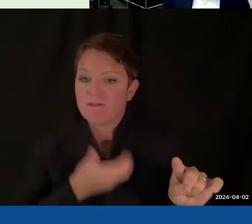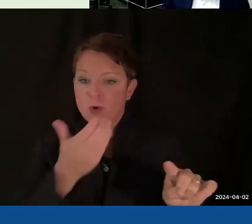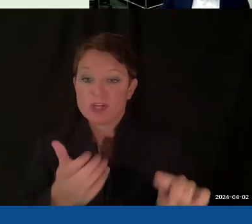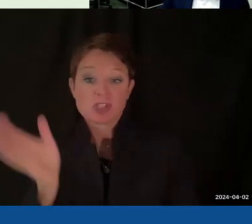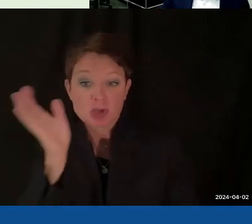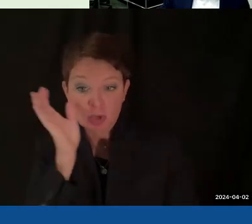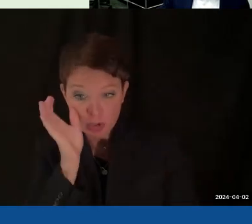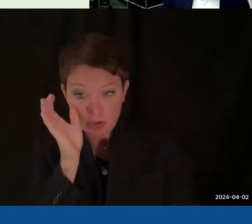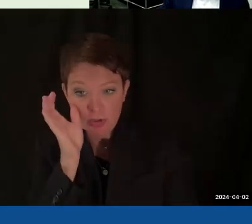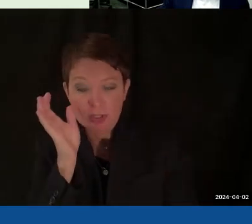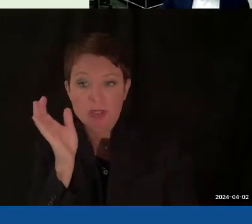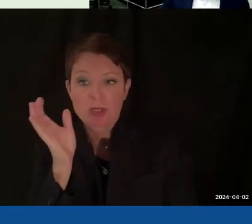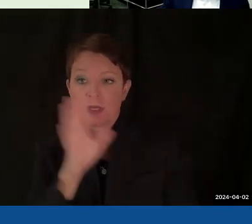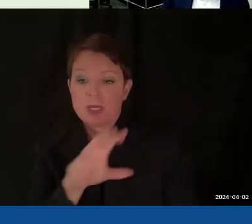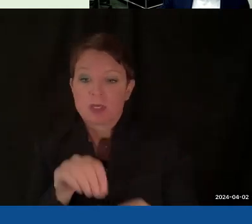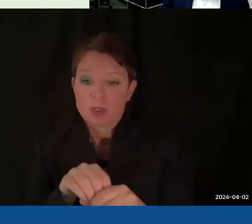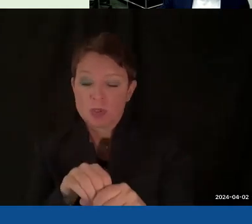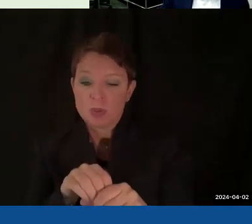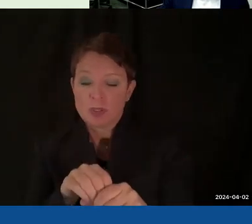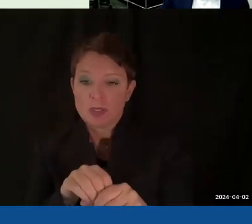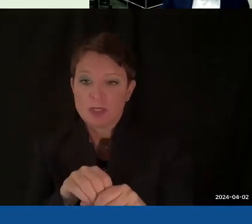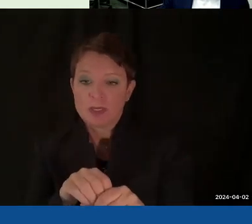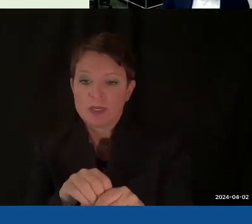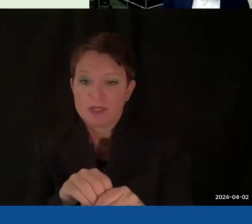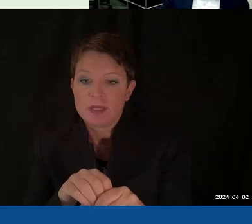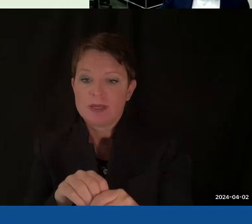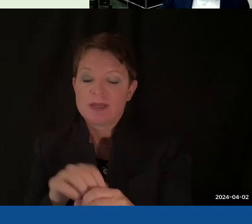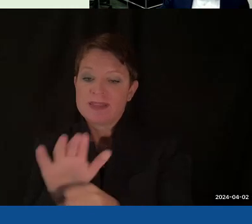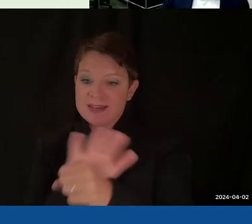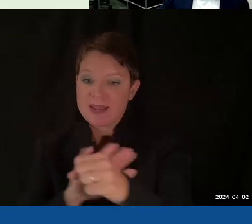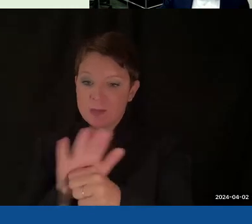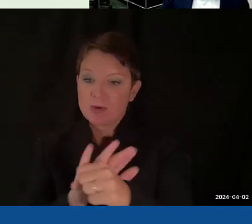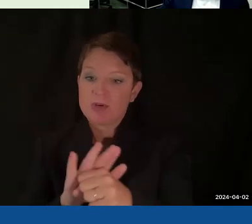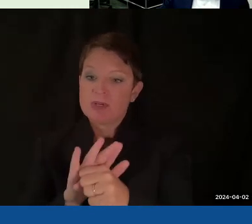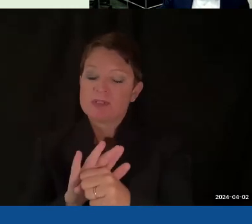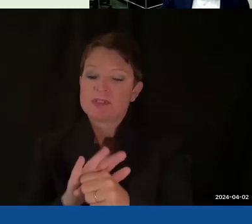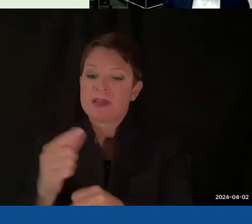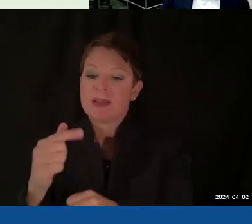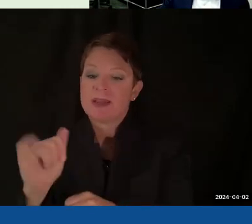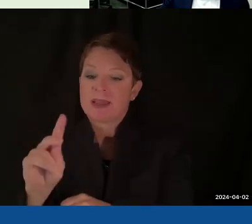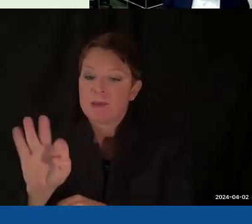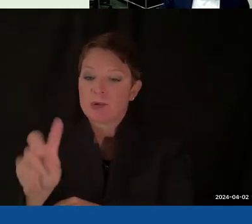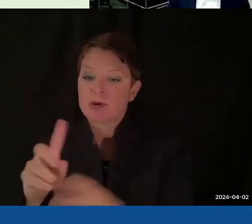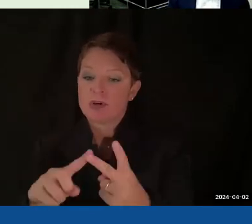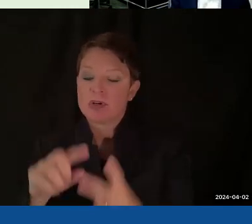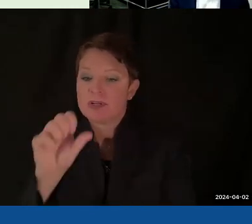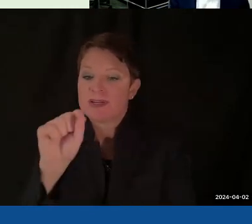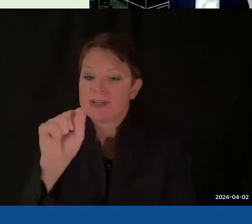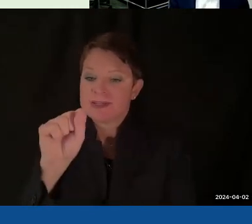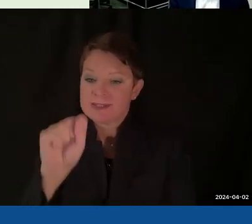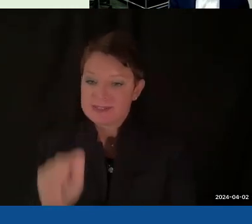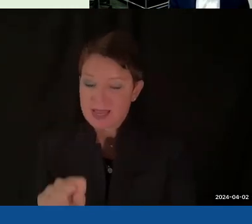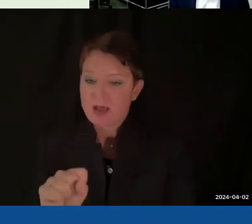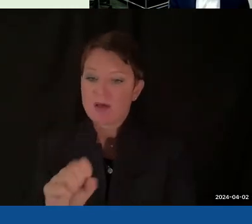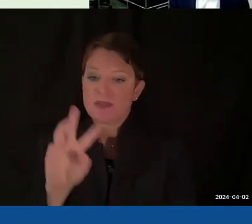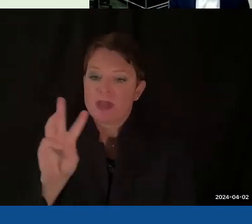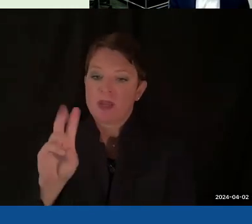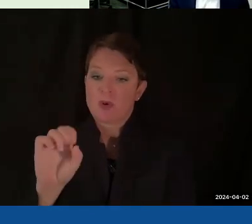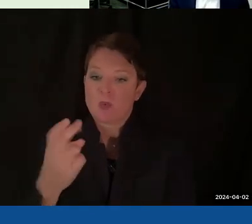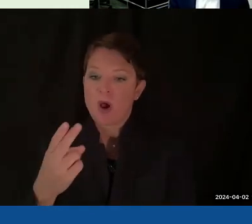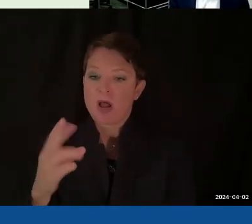heard, including the Gayborhood to the south and Wash West. And I think the